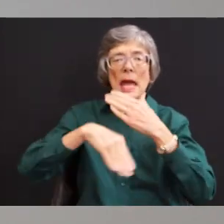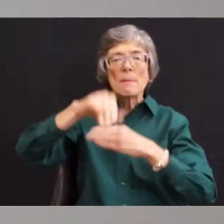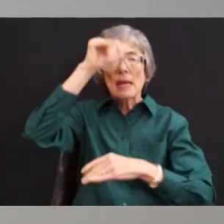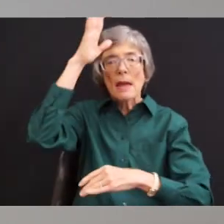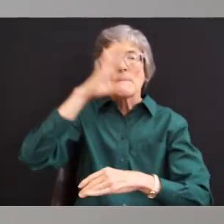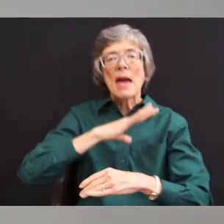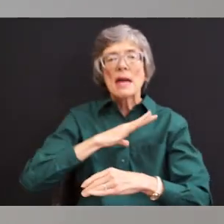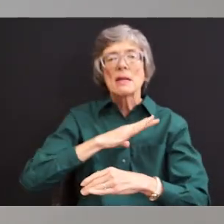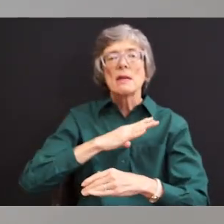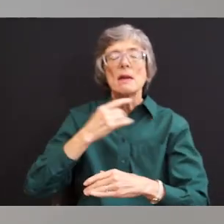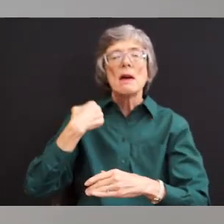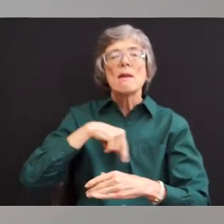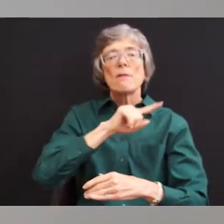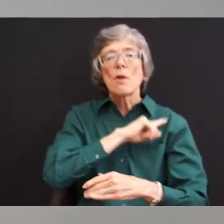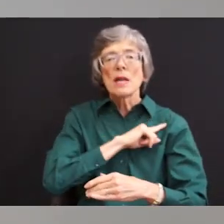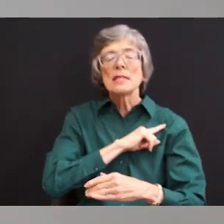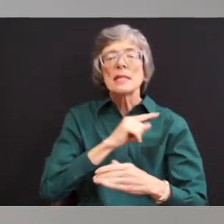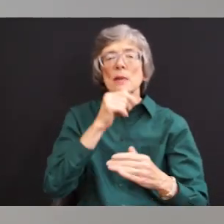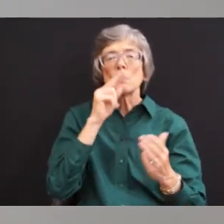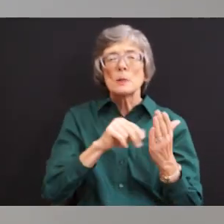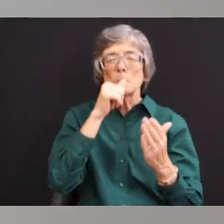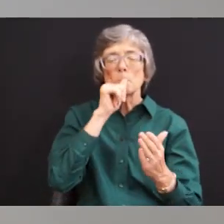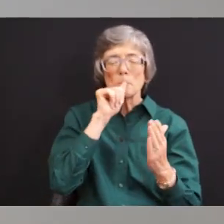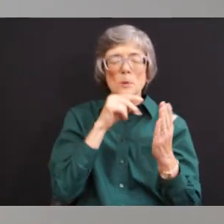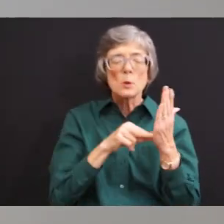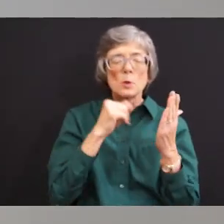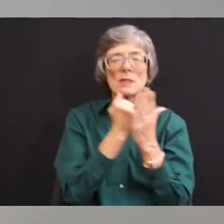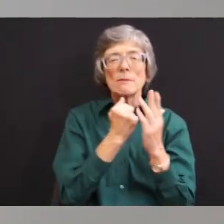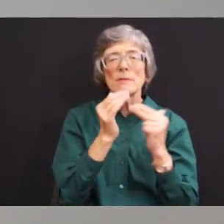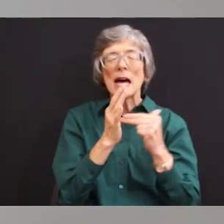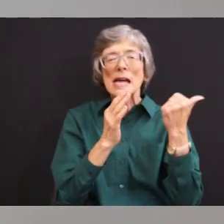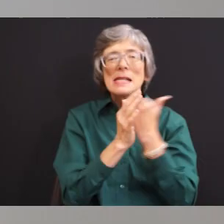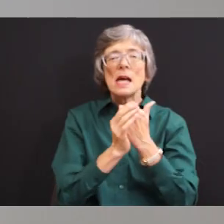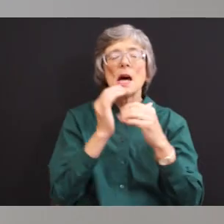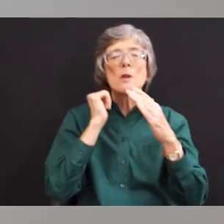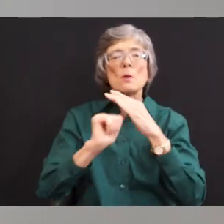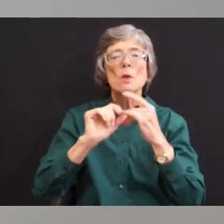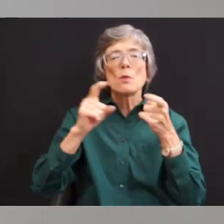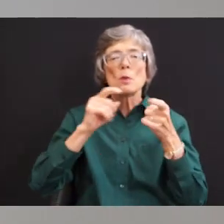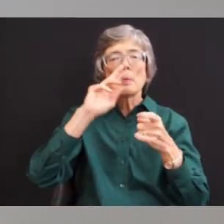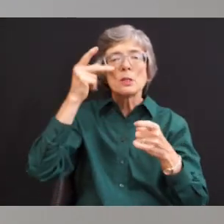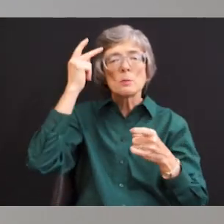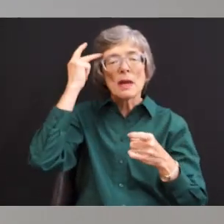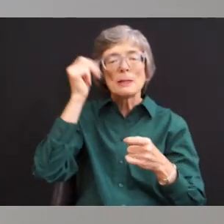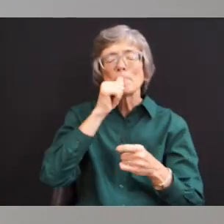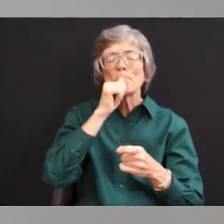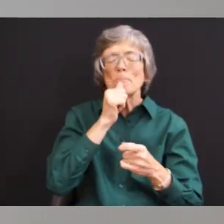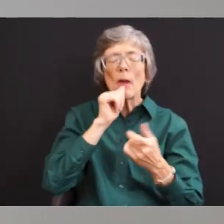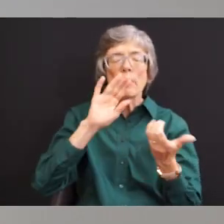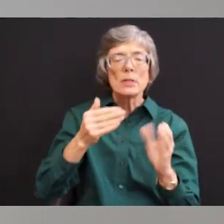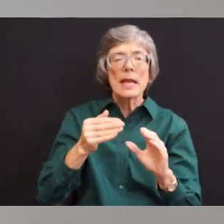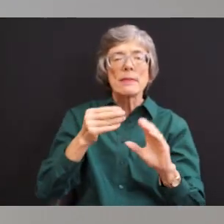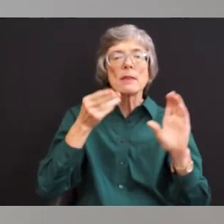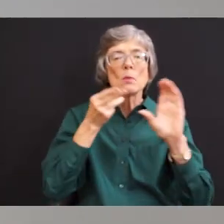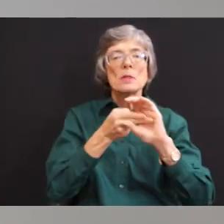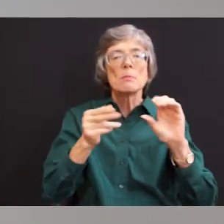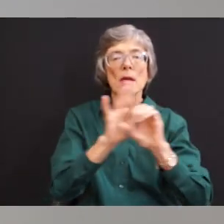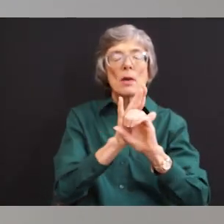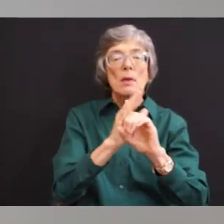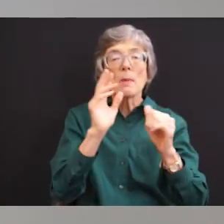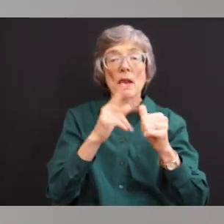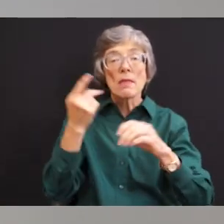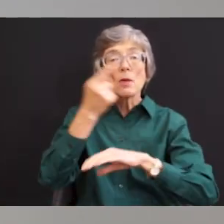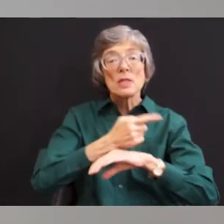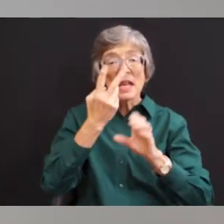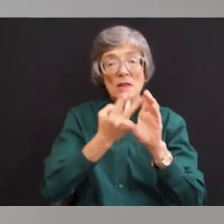became man. For our sake he was crucified under Pontius Pilate. He suffered death and was buried, and rose again on the third day